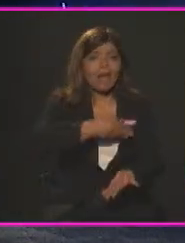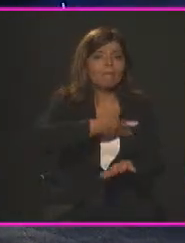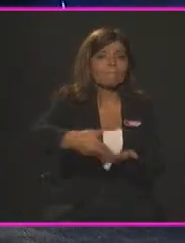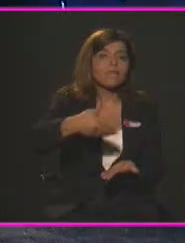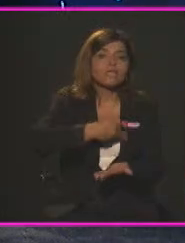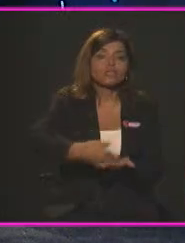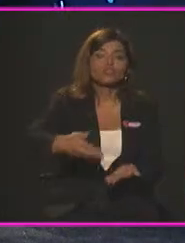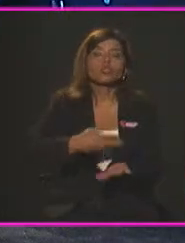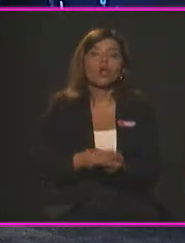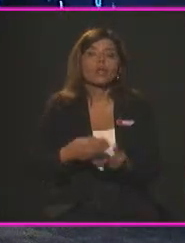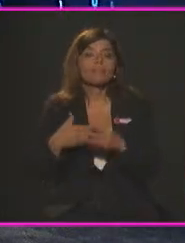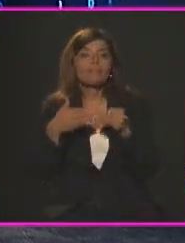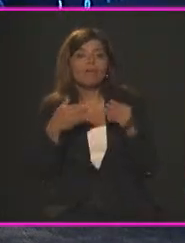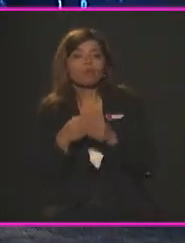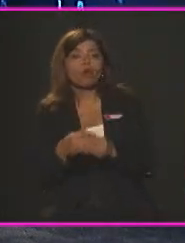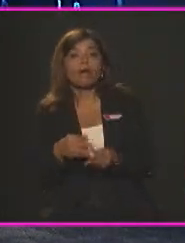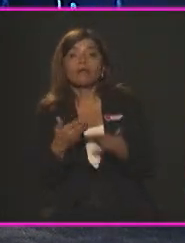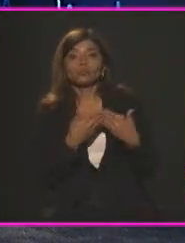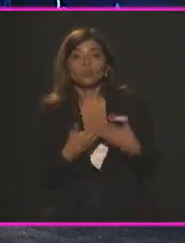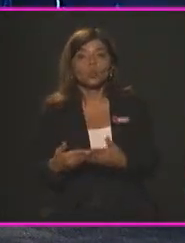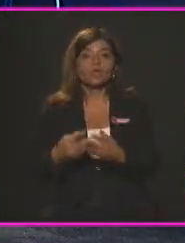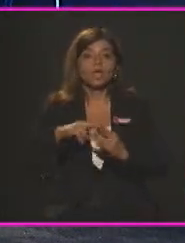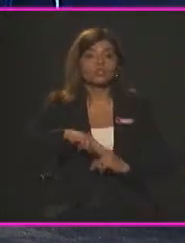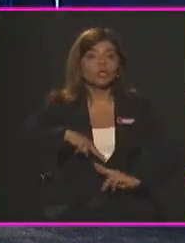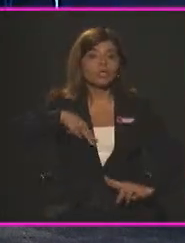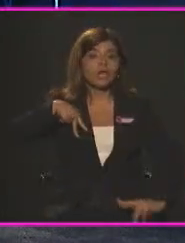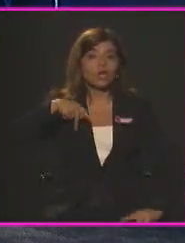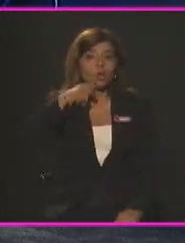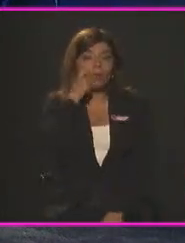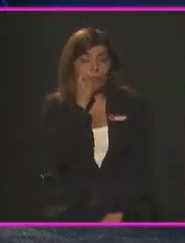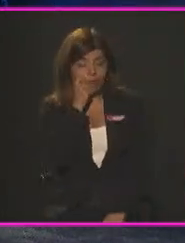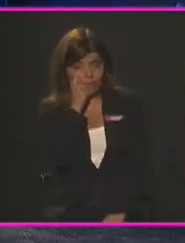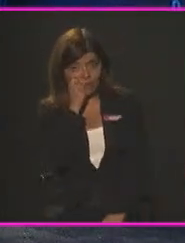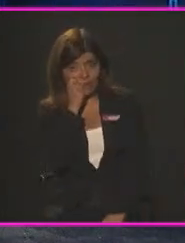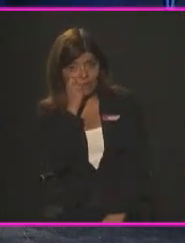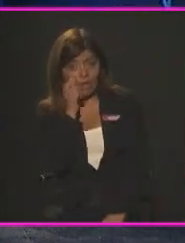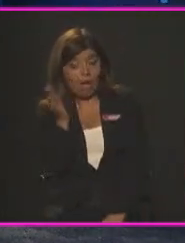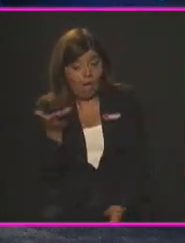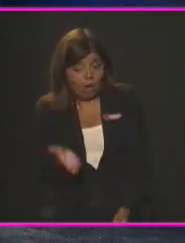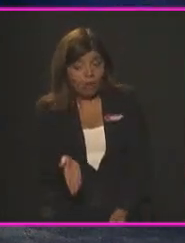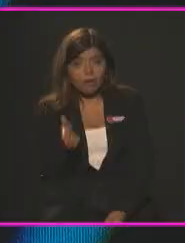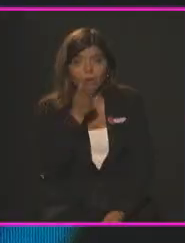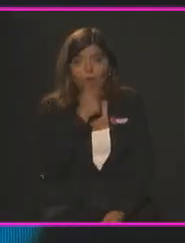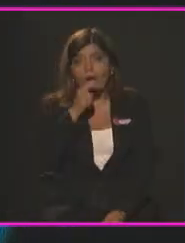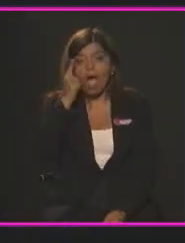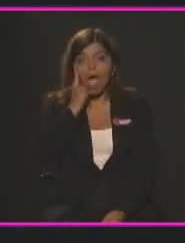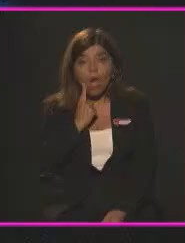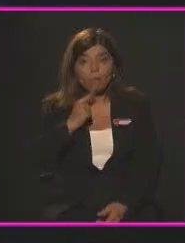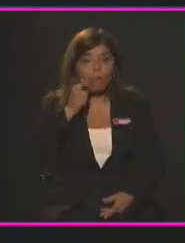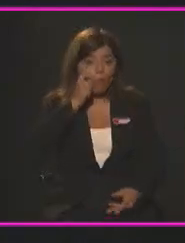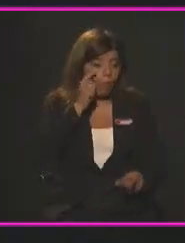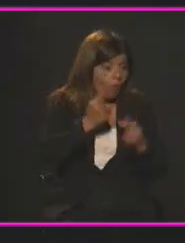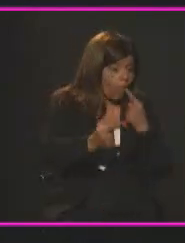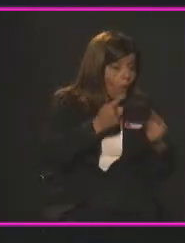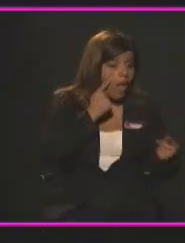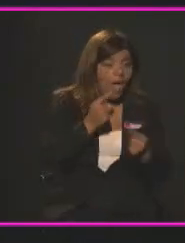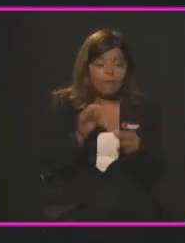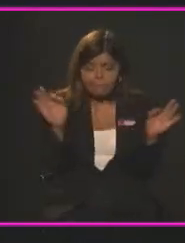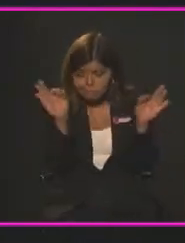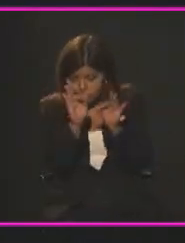do today that will sequence your genome and tell you what you should eat at this kind of level of detail that you need to make good